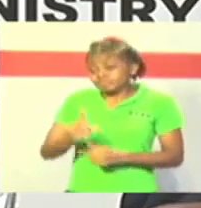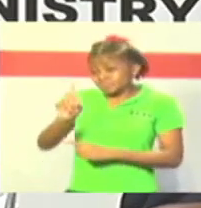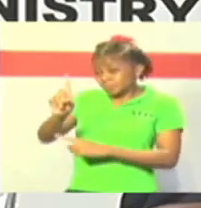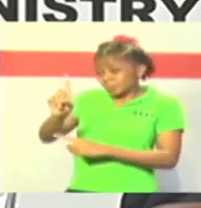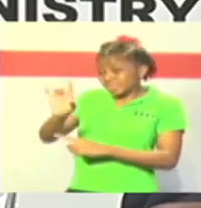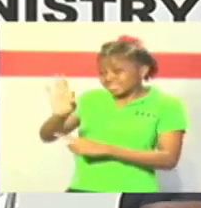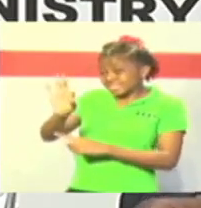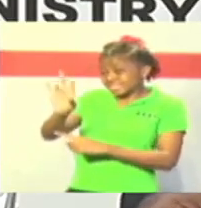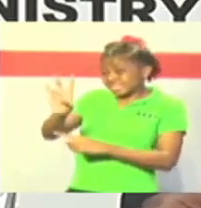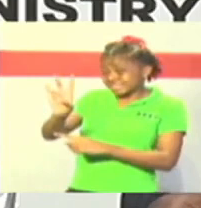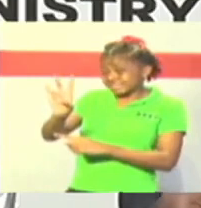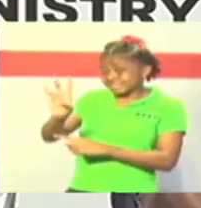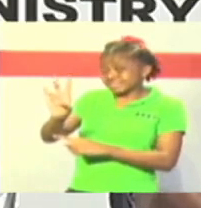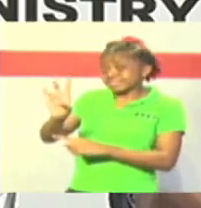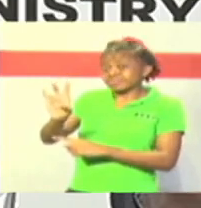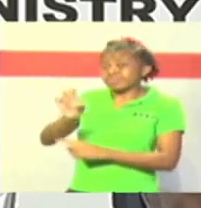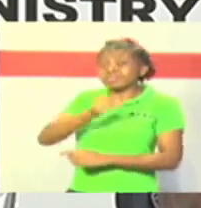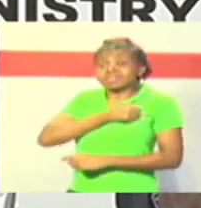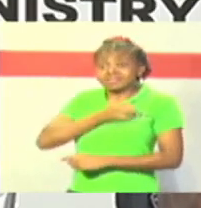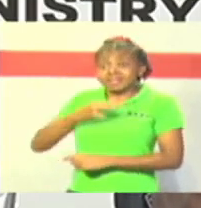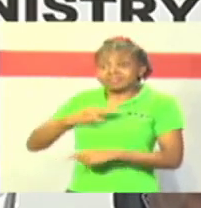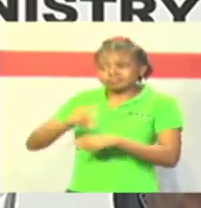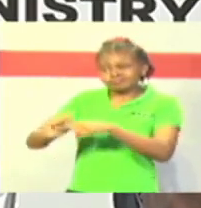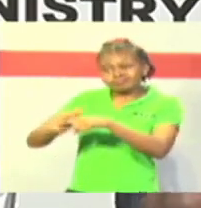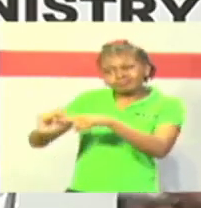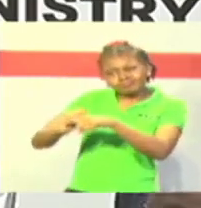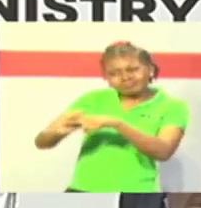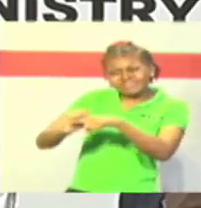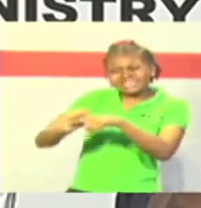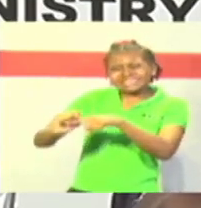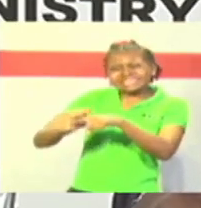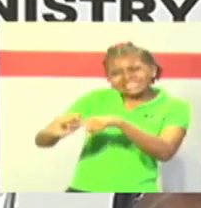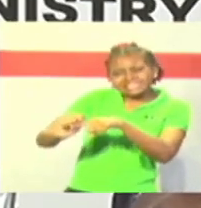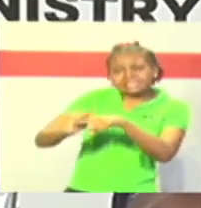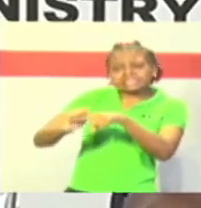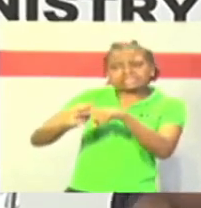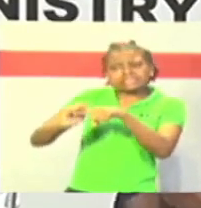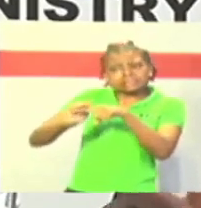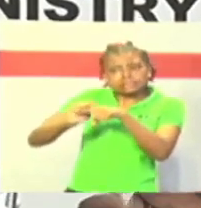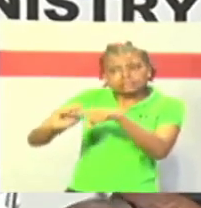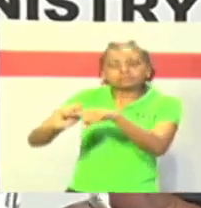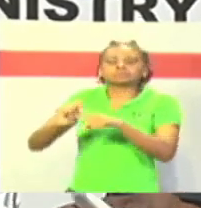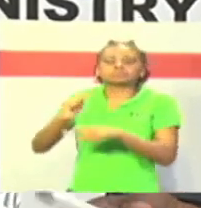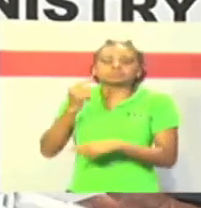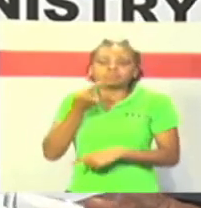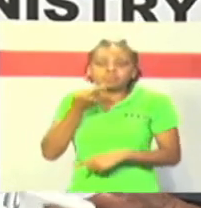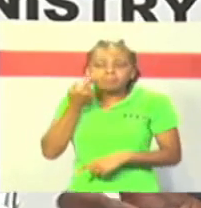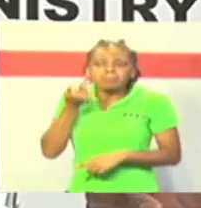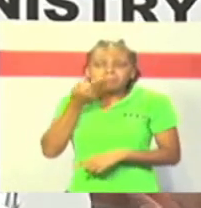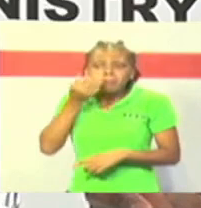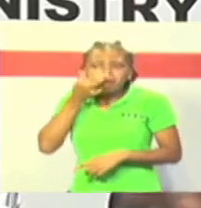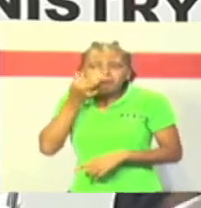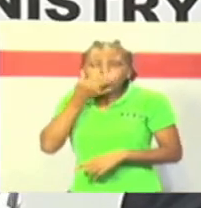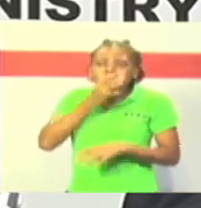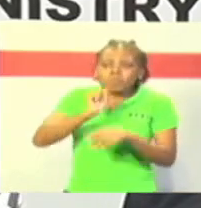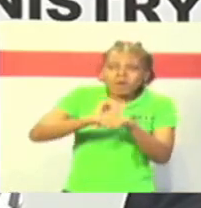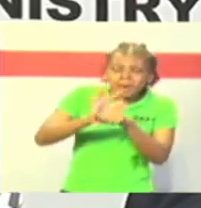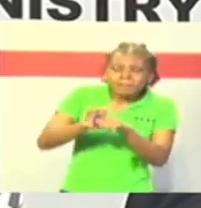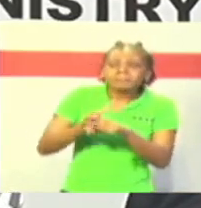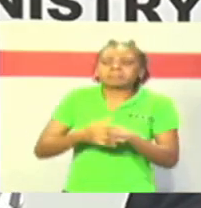Respiratory spirometry training, again critical during COVID. We've trained at least 100 members of